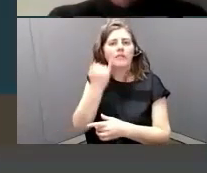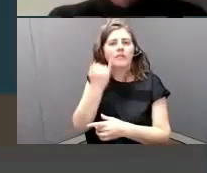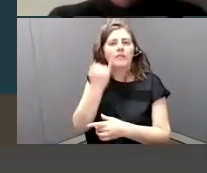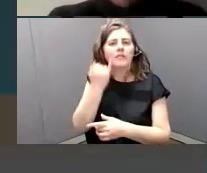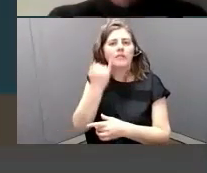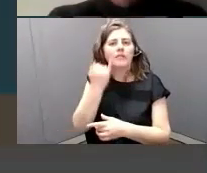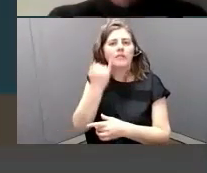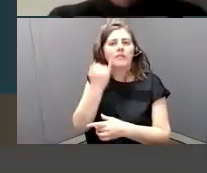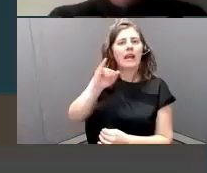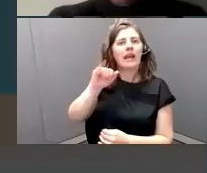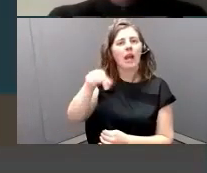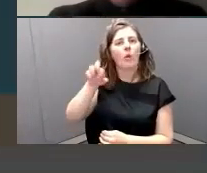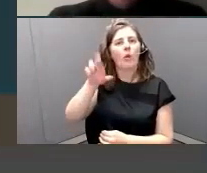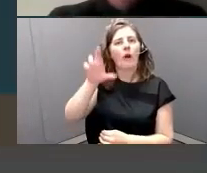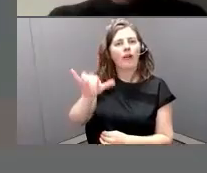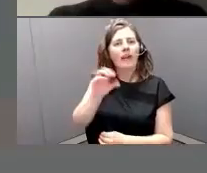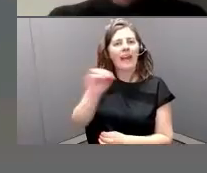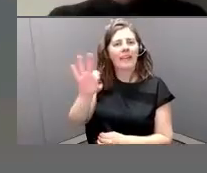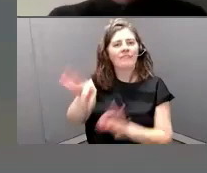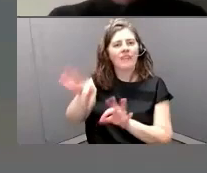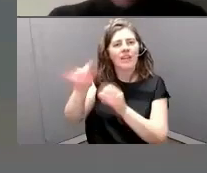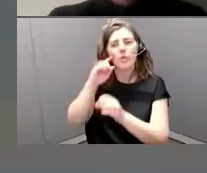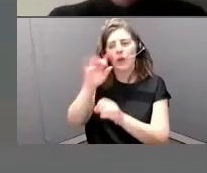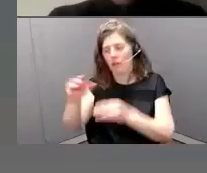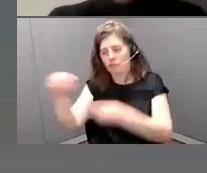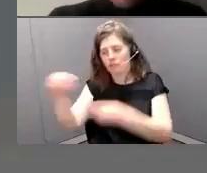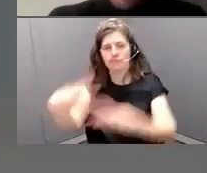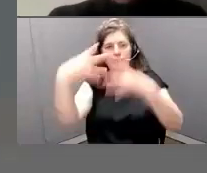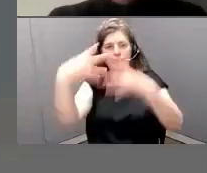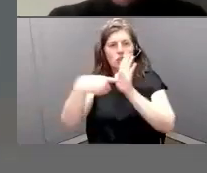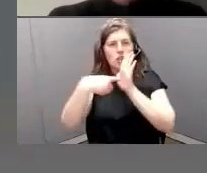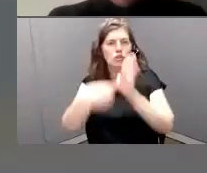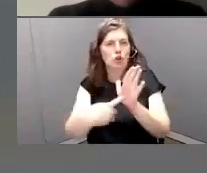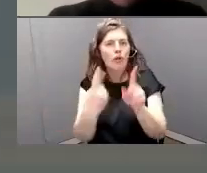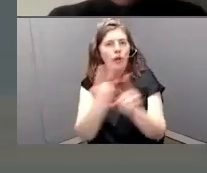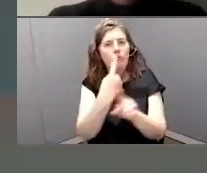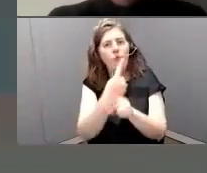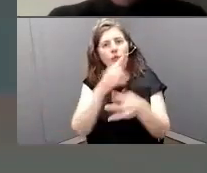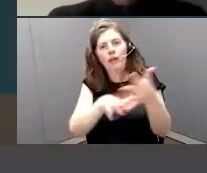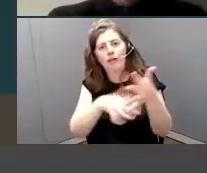the appropriate table or graph if you'd like to show that again to answer a question.